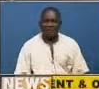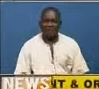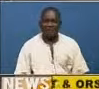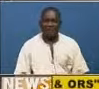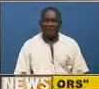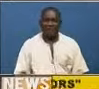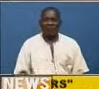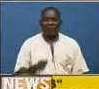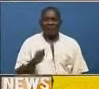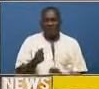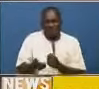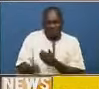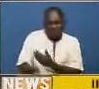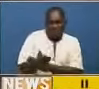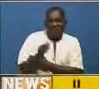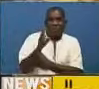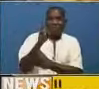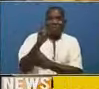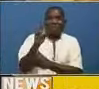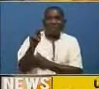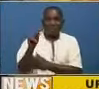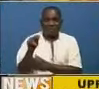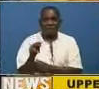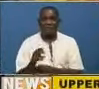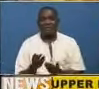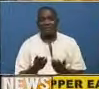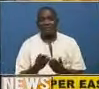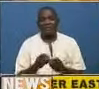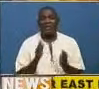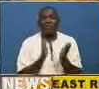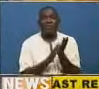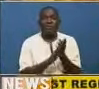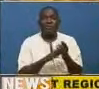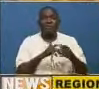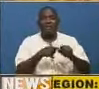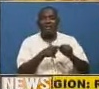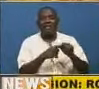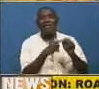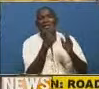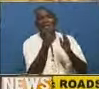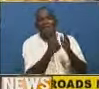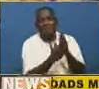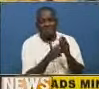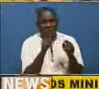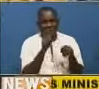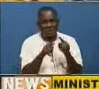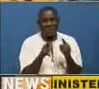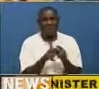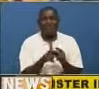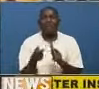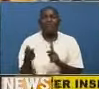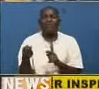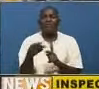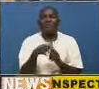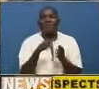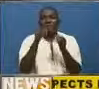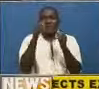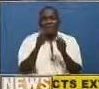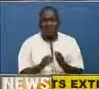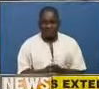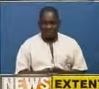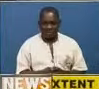As of 7:30 a.m., lessons had already begun, but with just a handful of